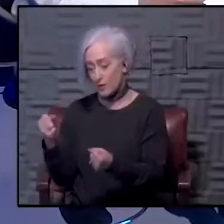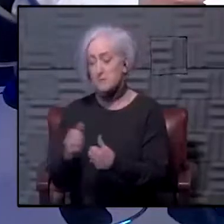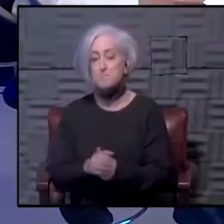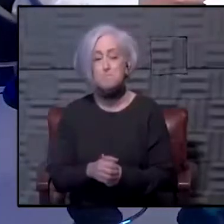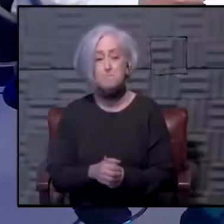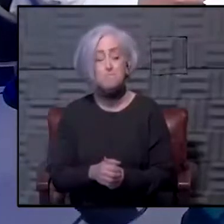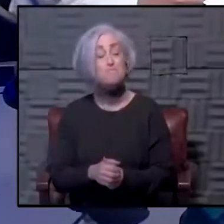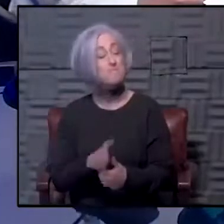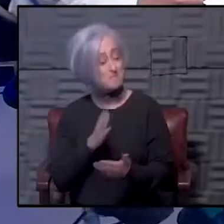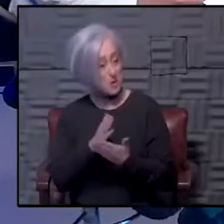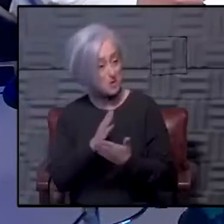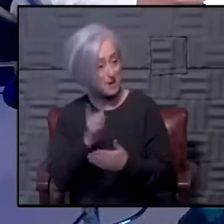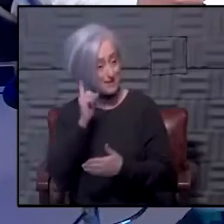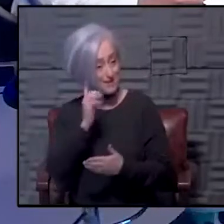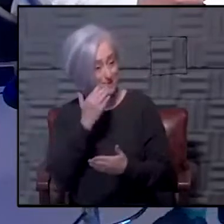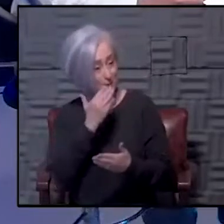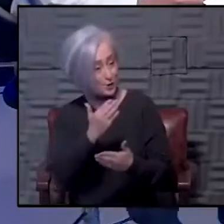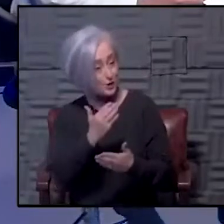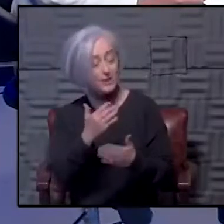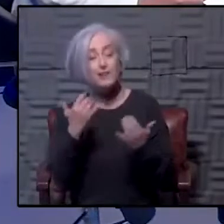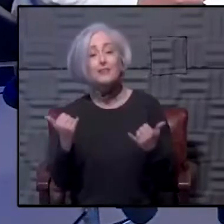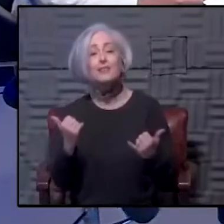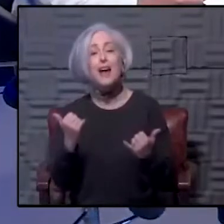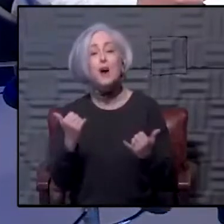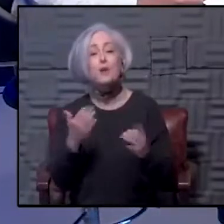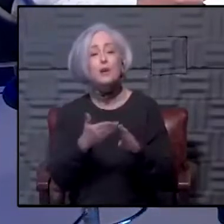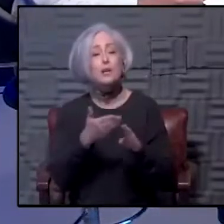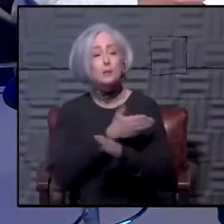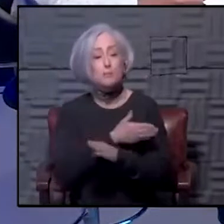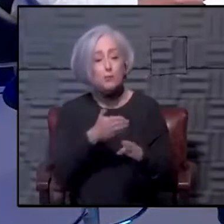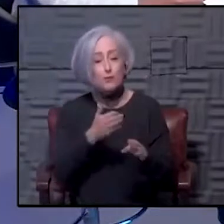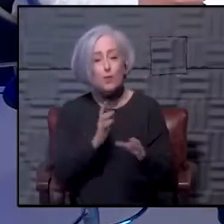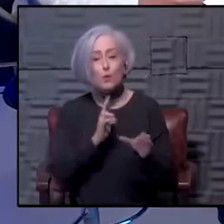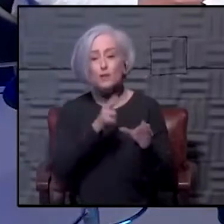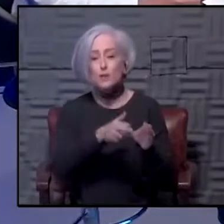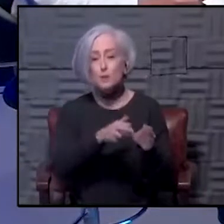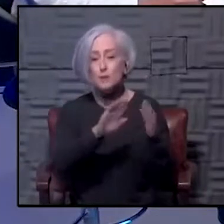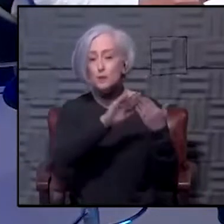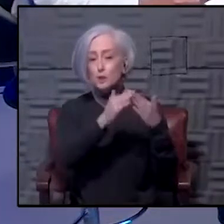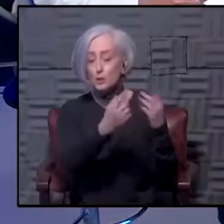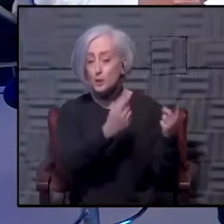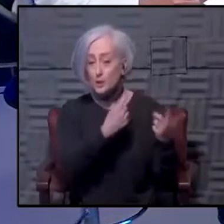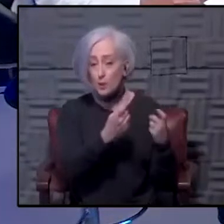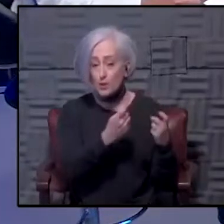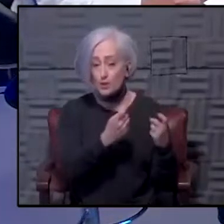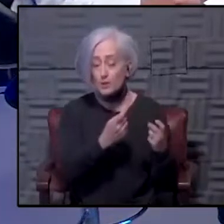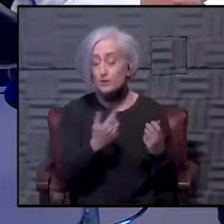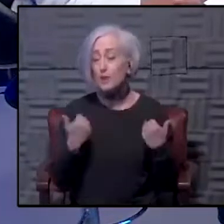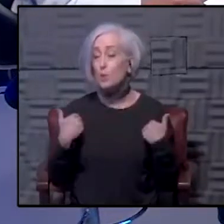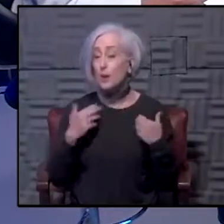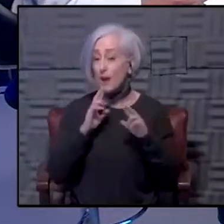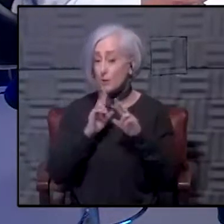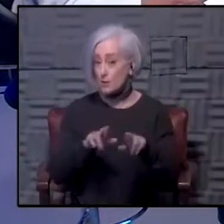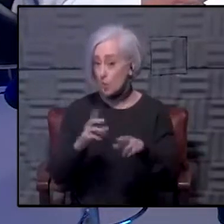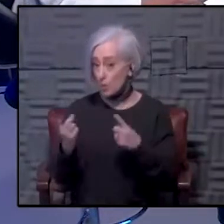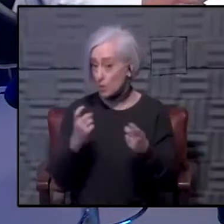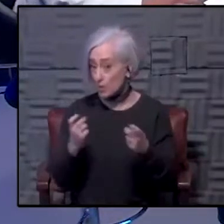All right, that sounds good. Before we jump into our community questions, are there any reporters on the line who have questions?